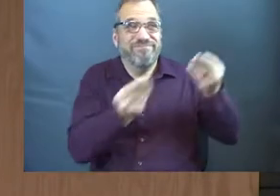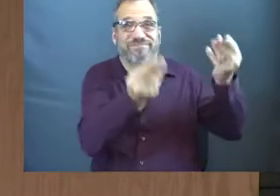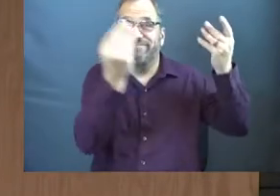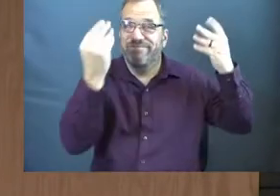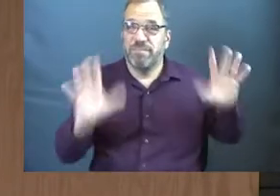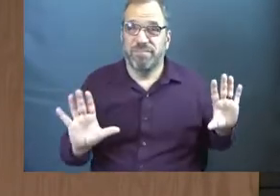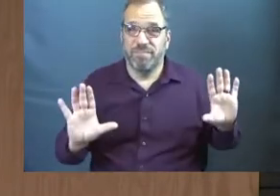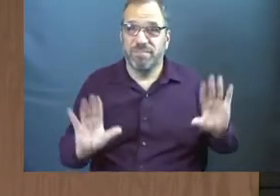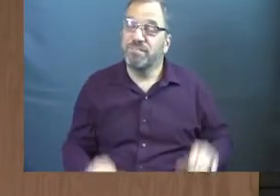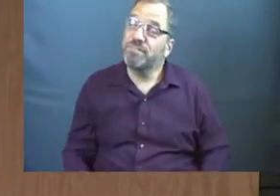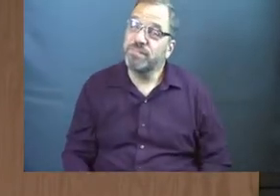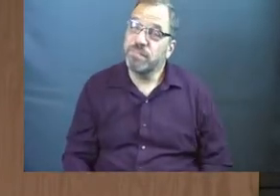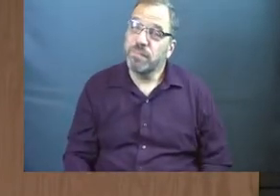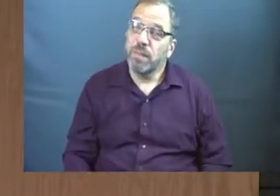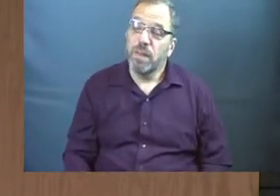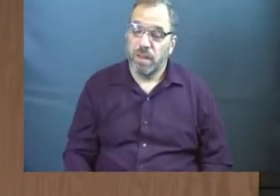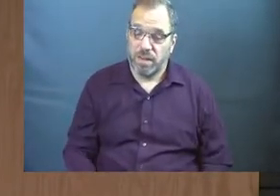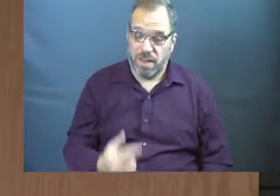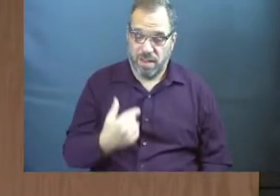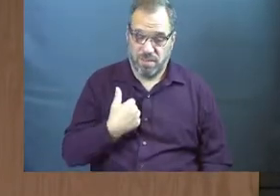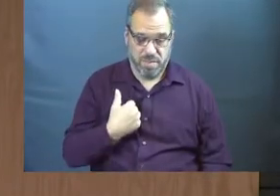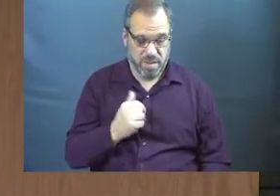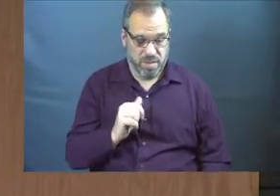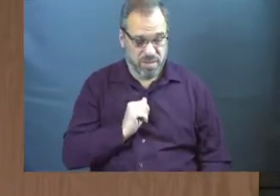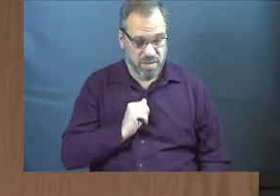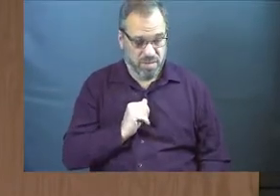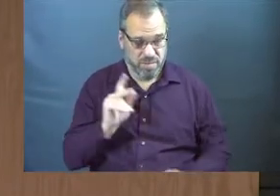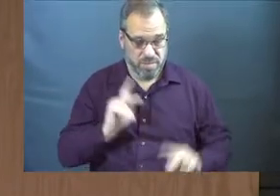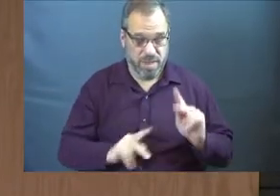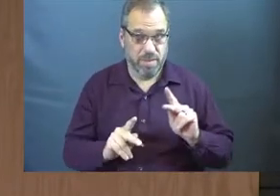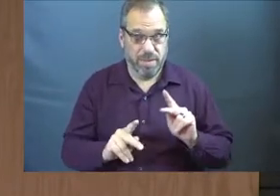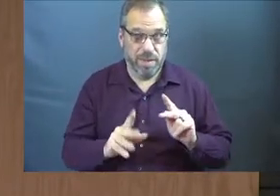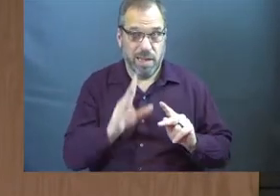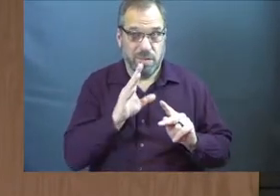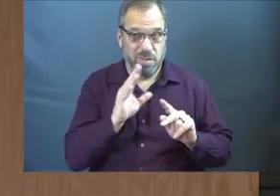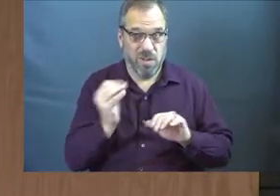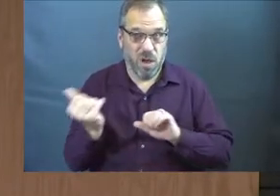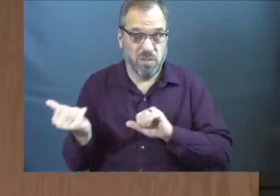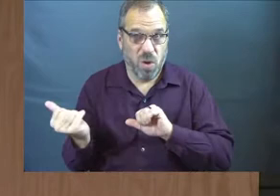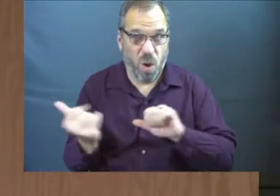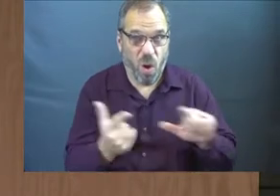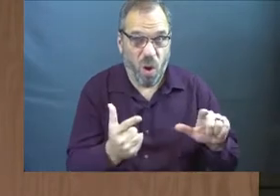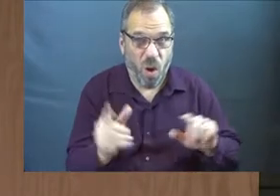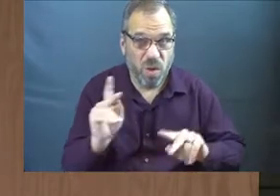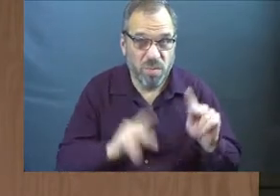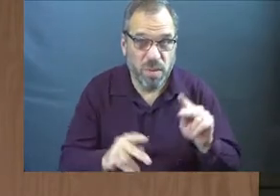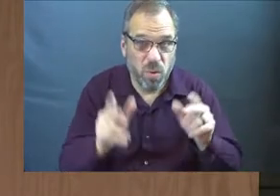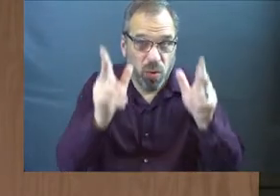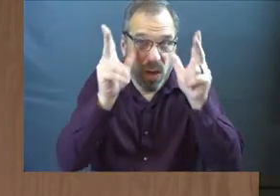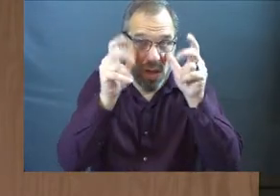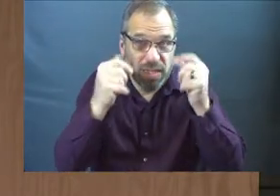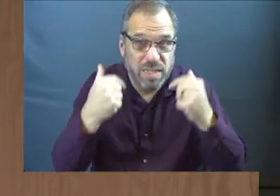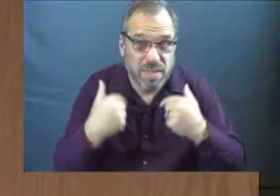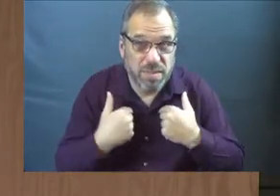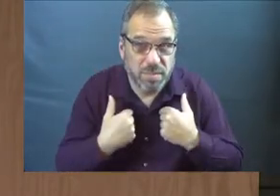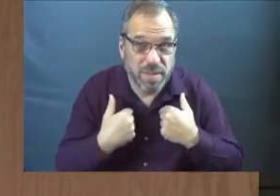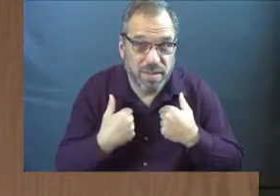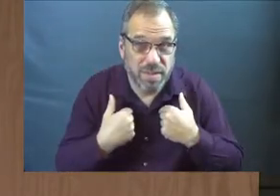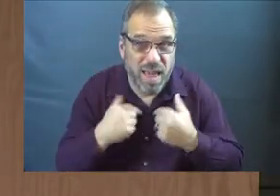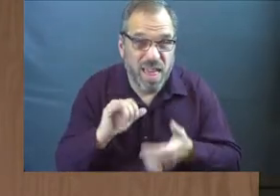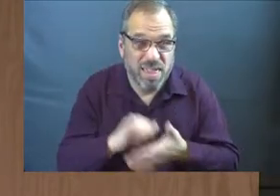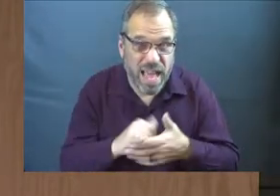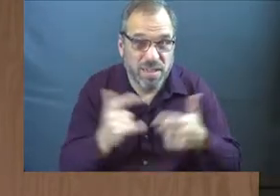up. And for us self-reliant folks, and I'm talking to every single soul in the room, that's a